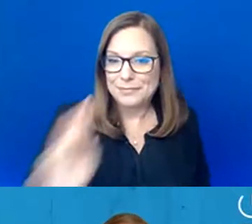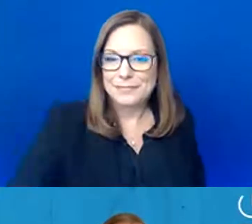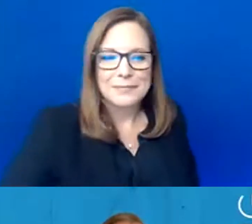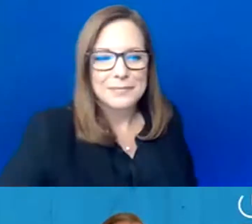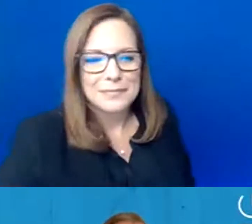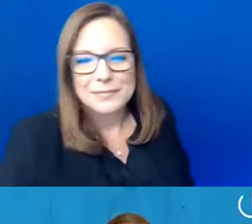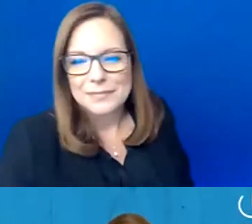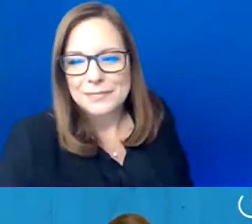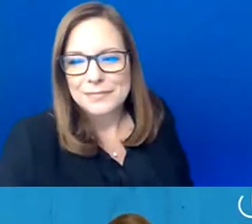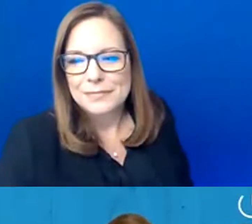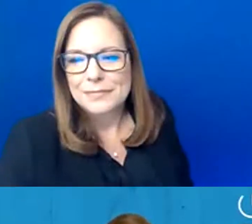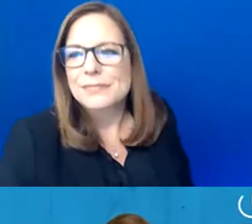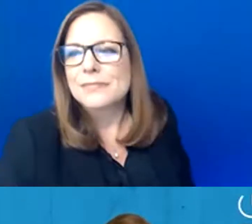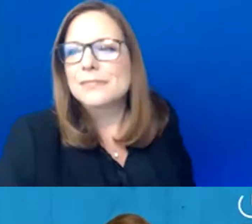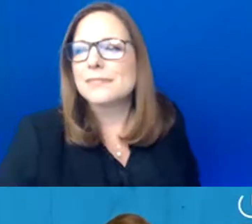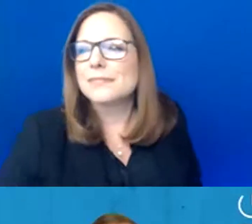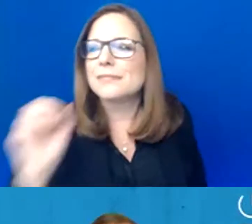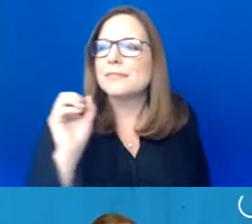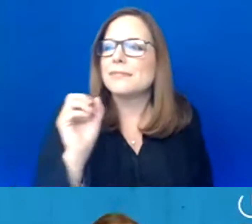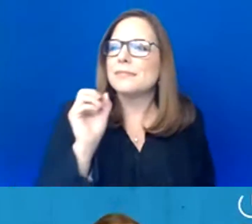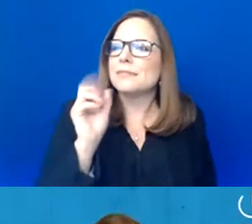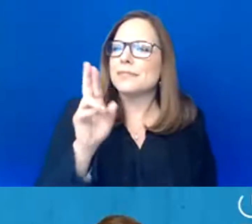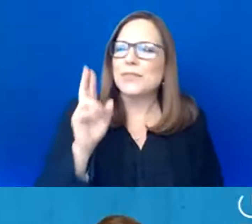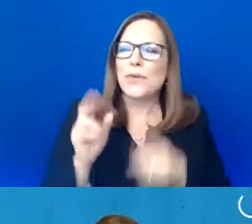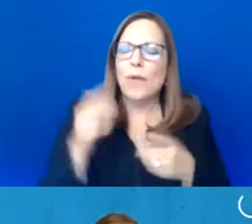access, or they didn't know when you might call in APS.